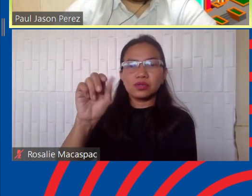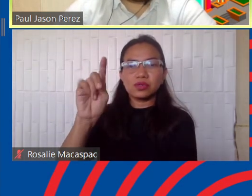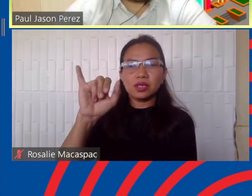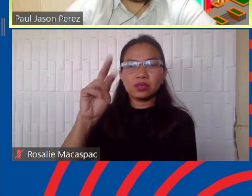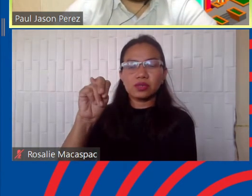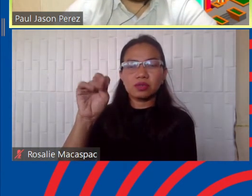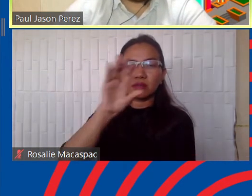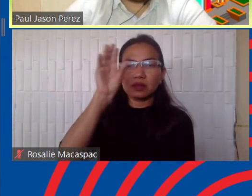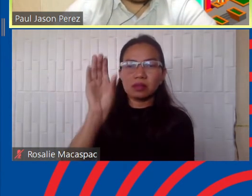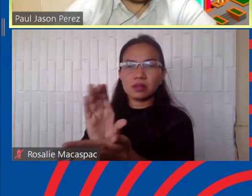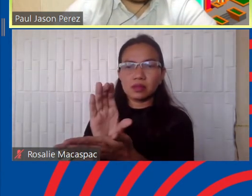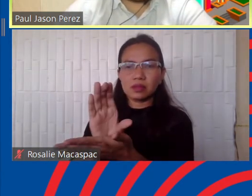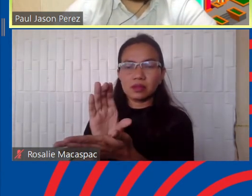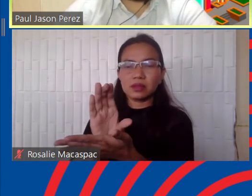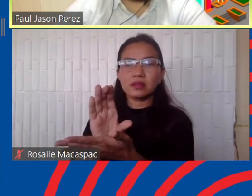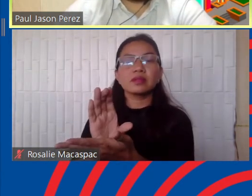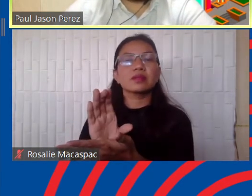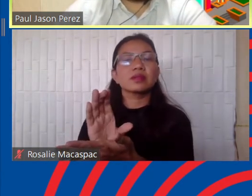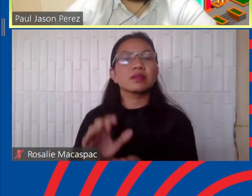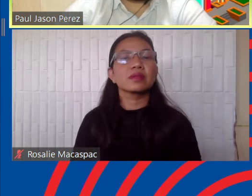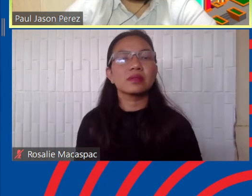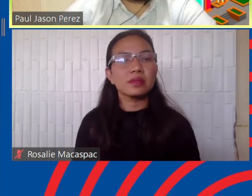And then let's look at